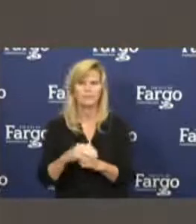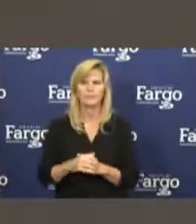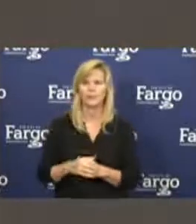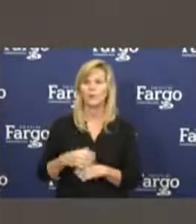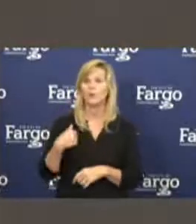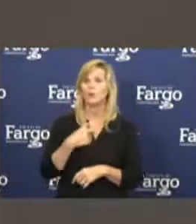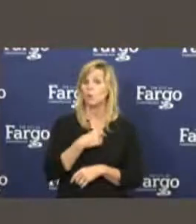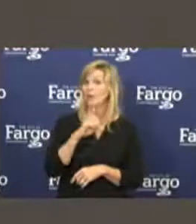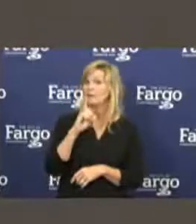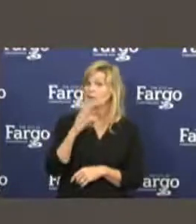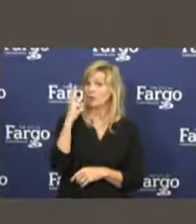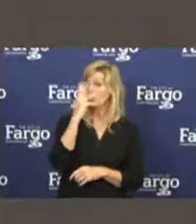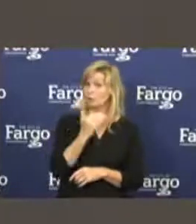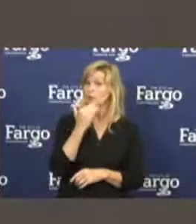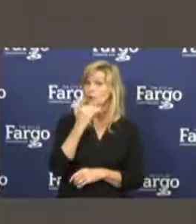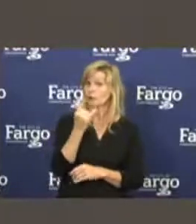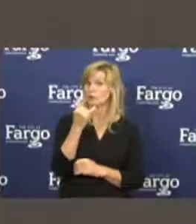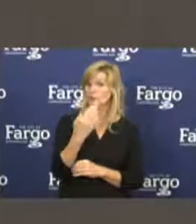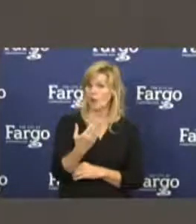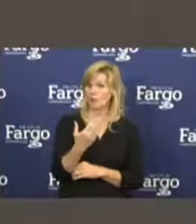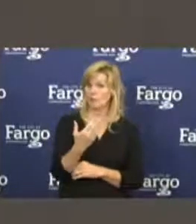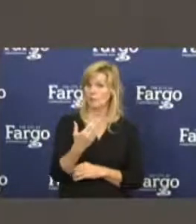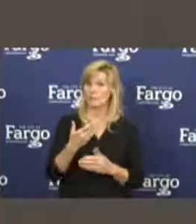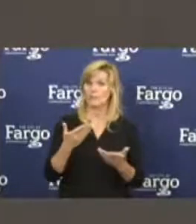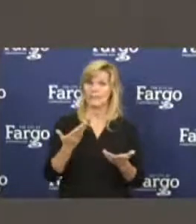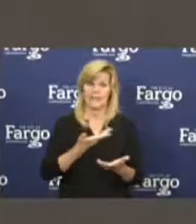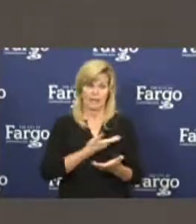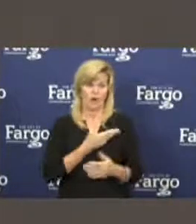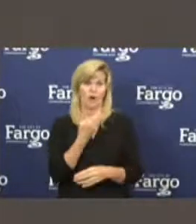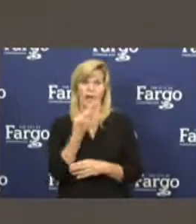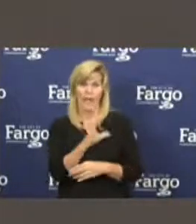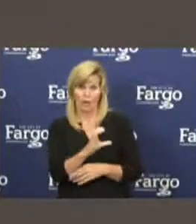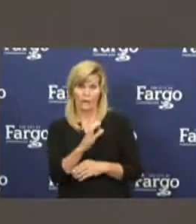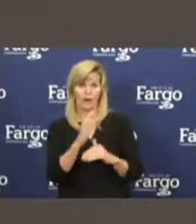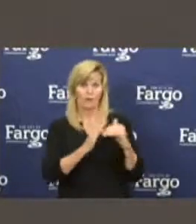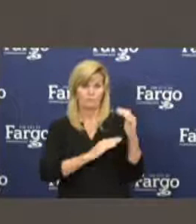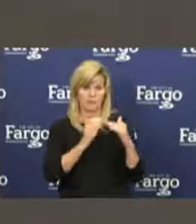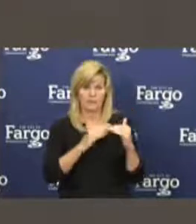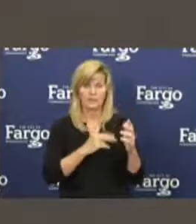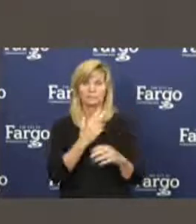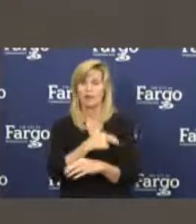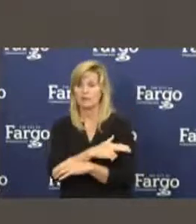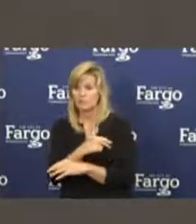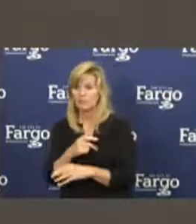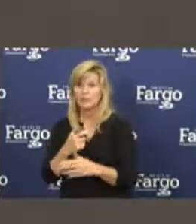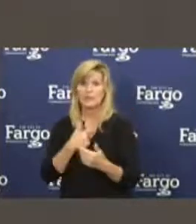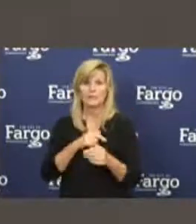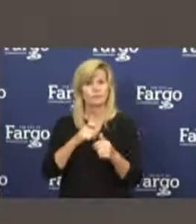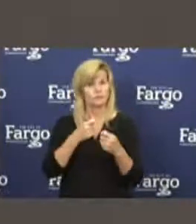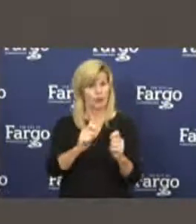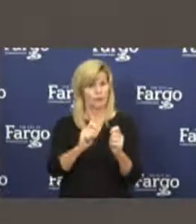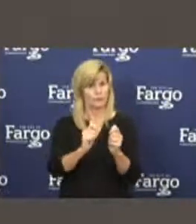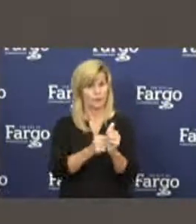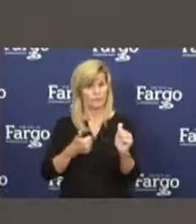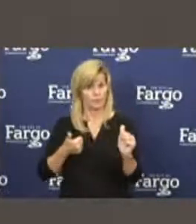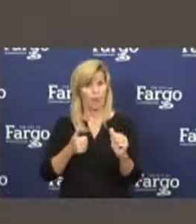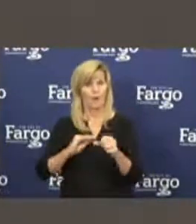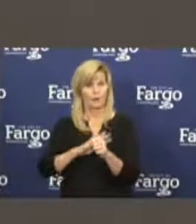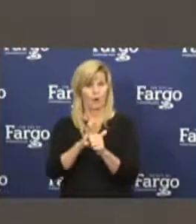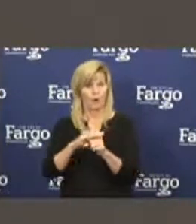a really good job in our long-term care facilities in North Dakota and keeping COVID out.